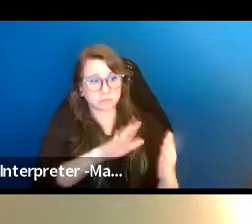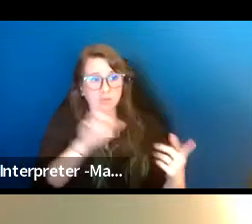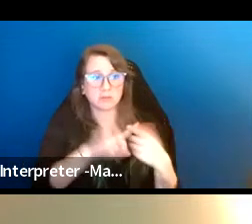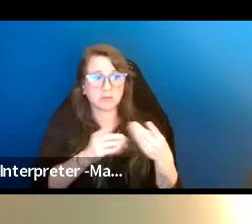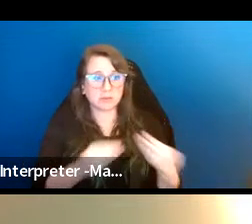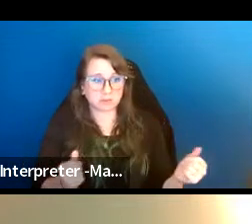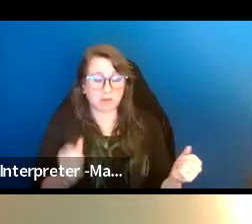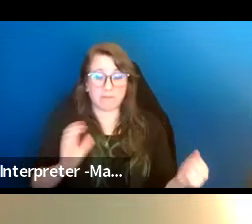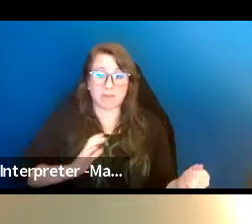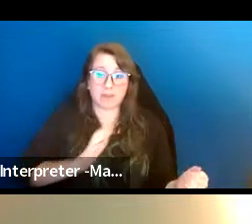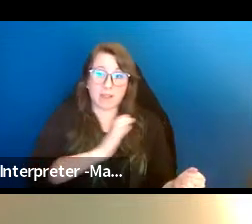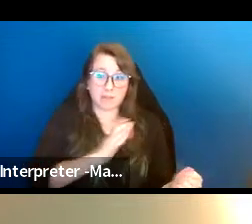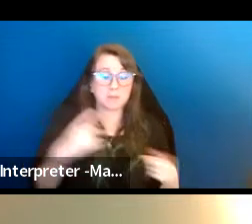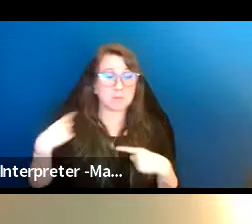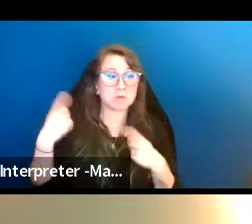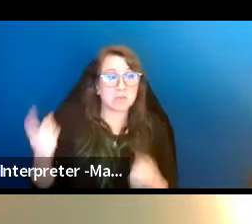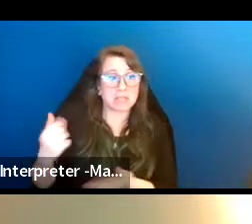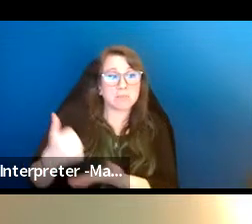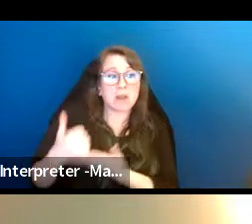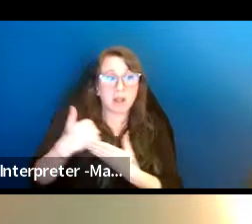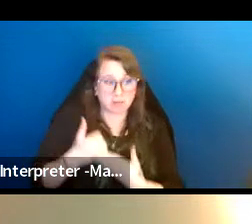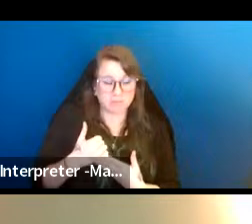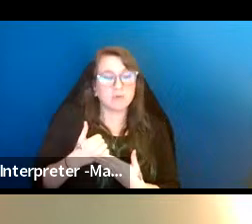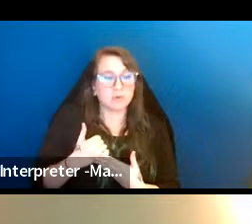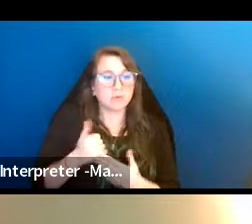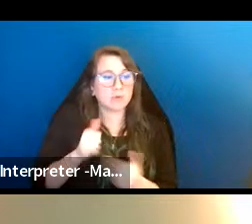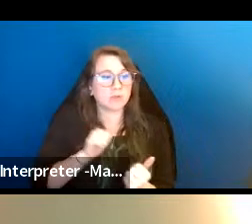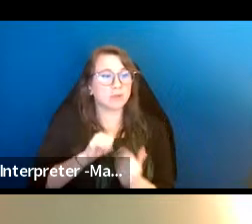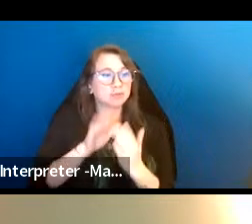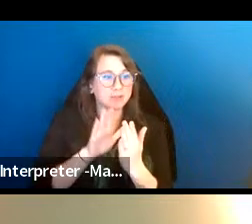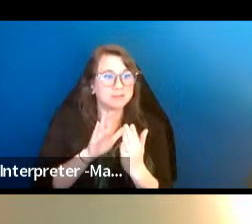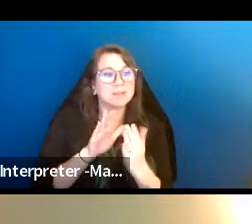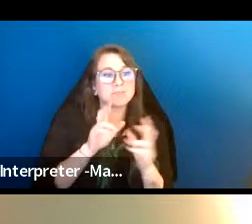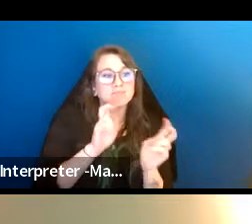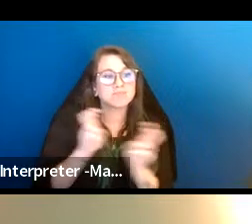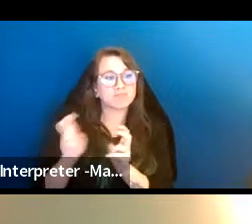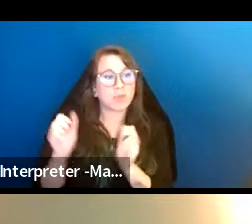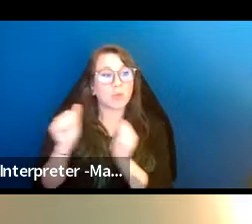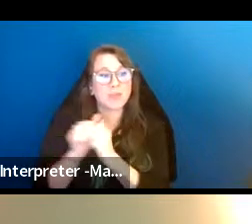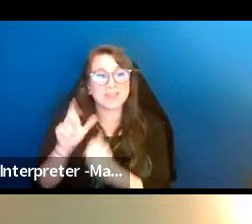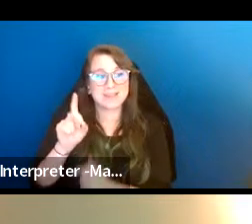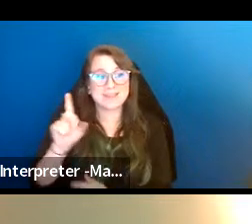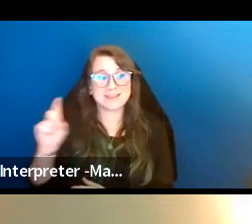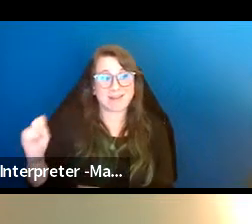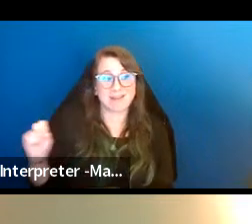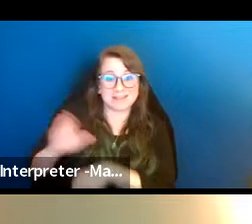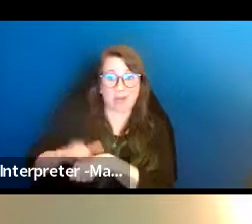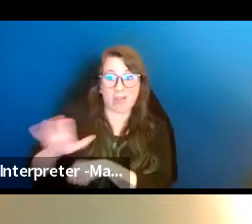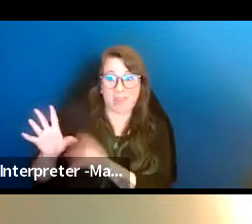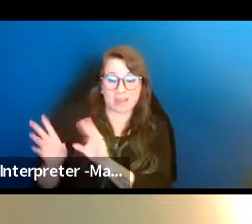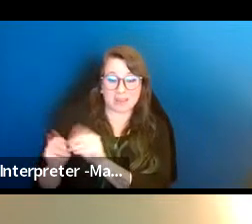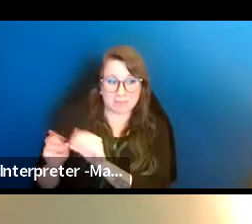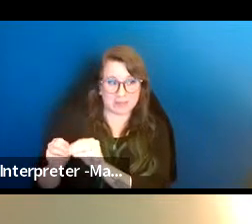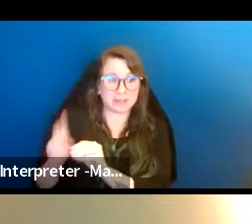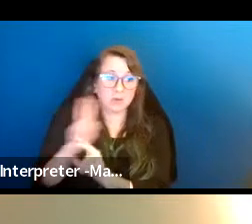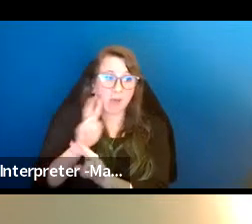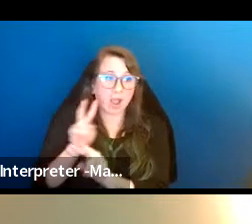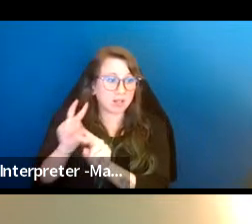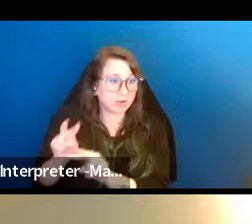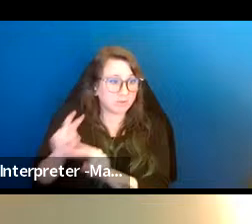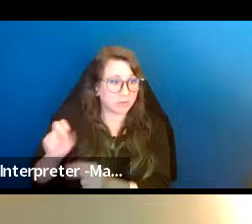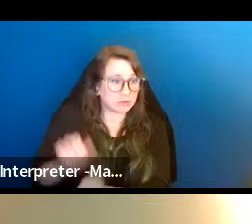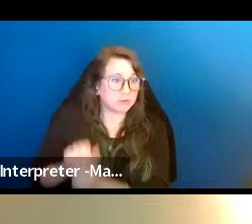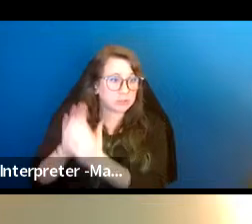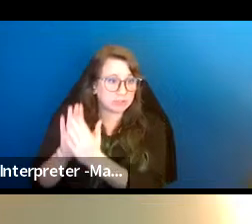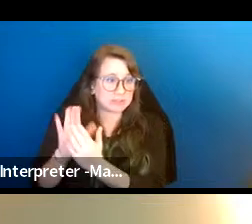member has been helpful in addressing issues with the DDOT since he's on that committee. So I look forward to him